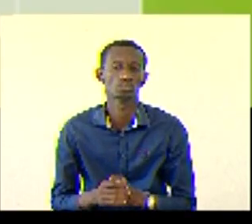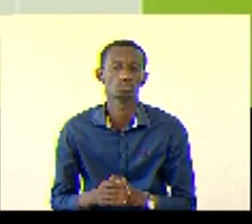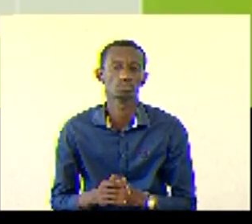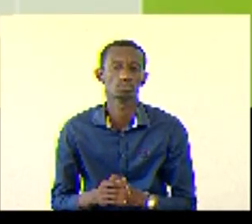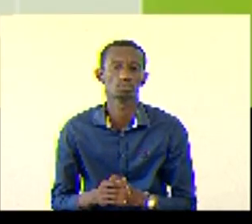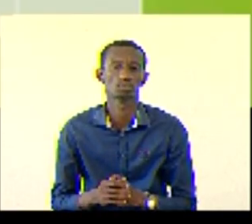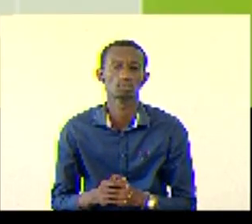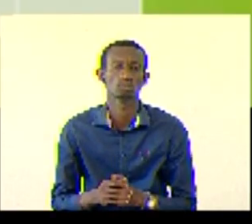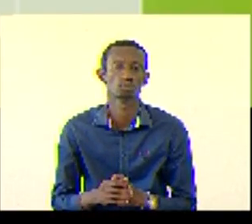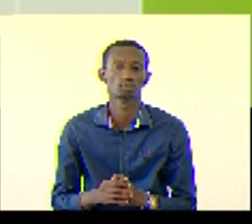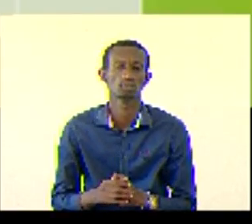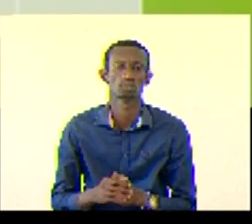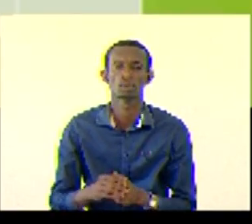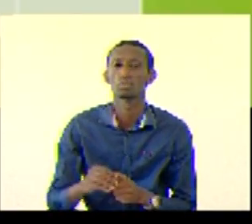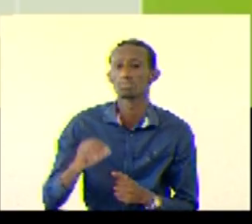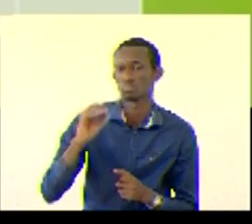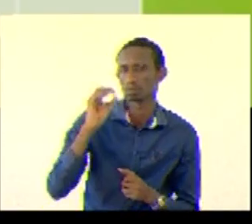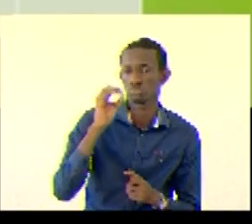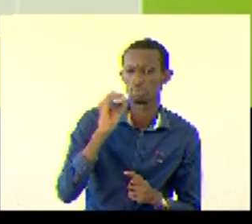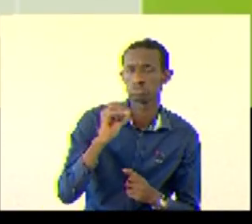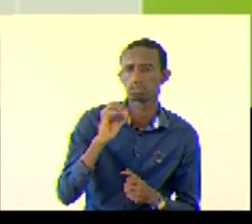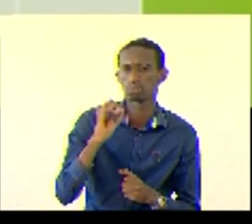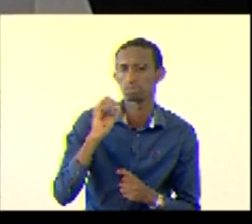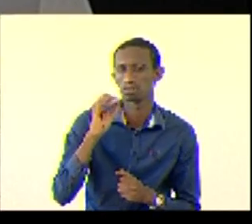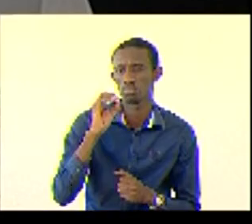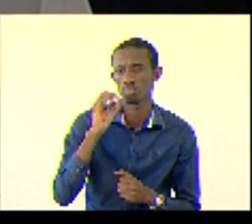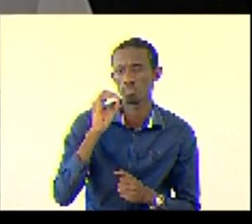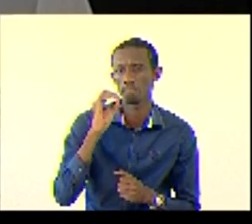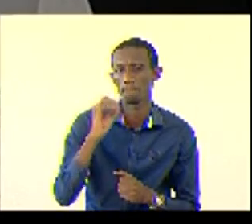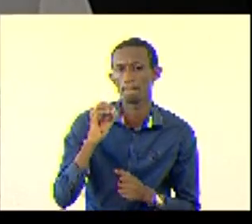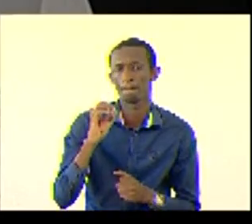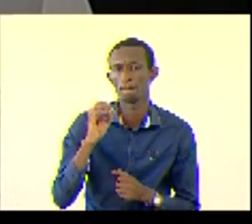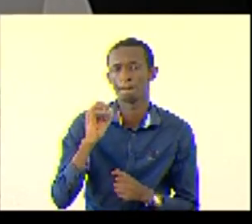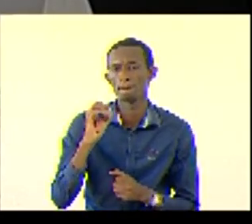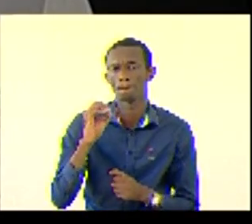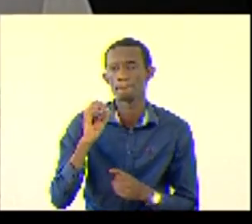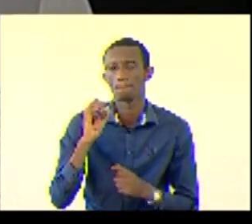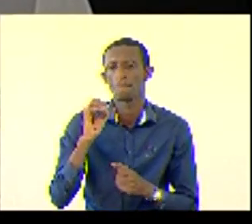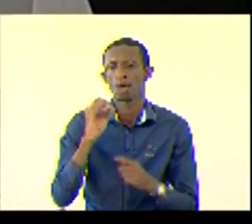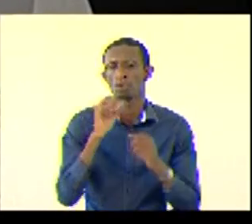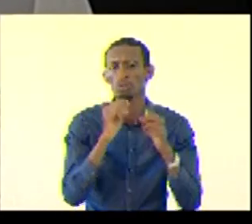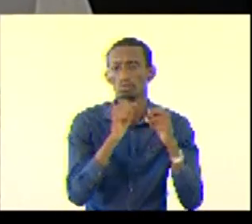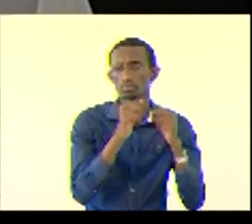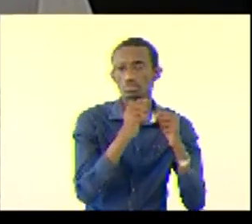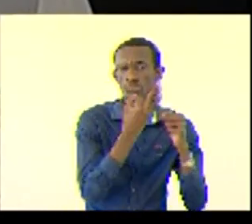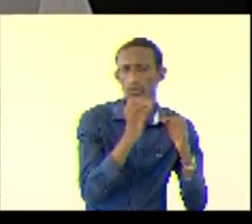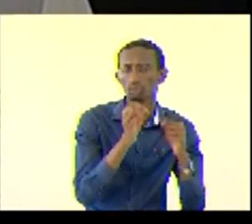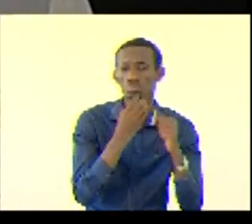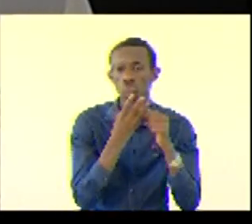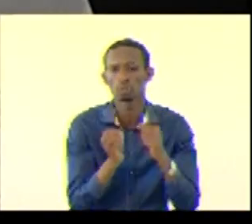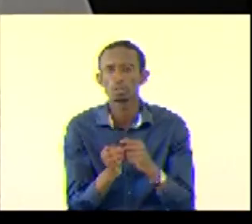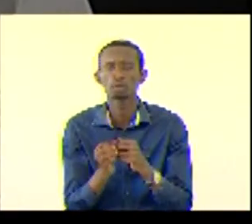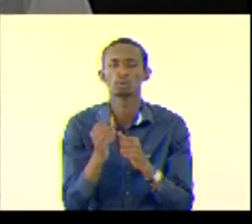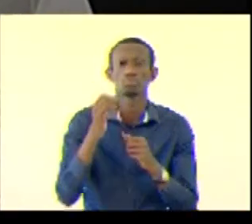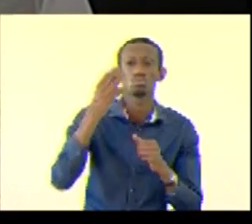0, 0, 10, 18, 20, 30, 30, 40, 40, 48, 50, 53,